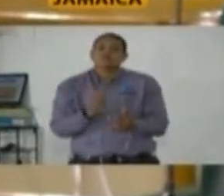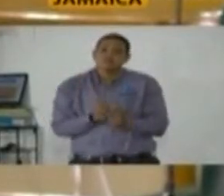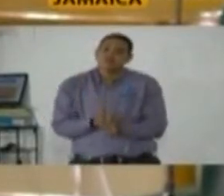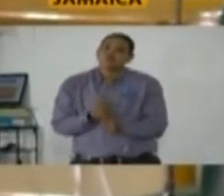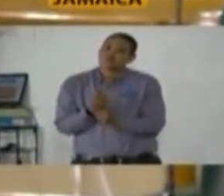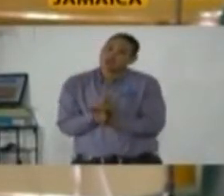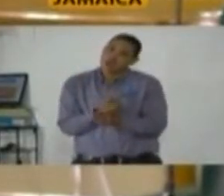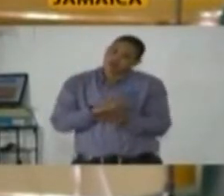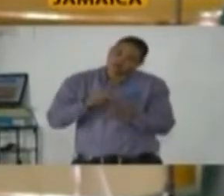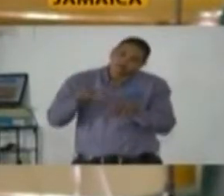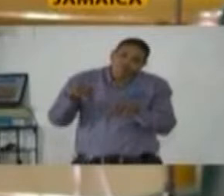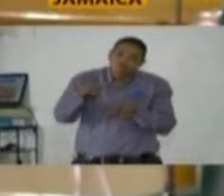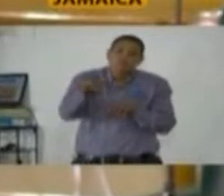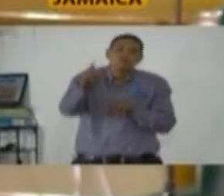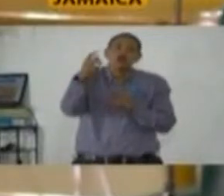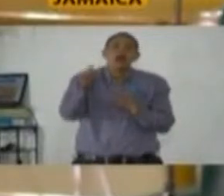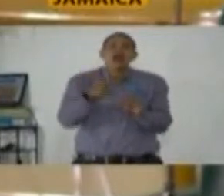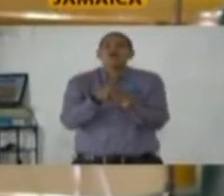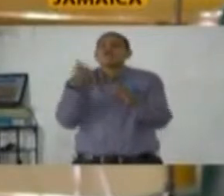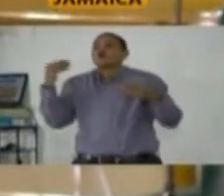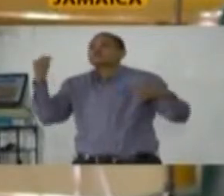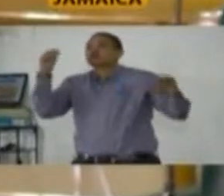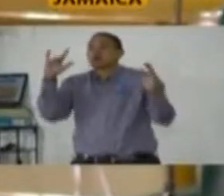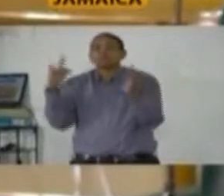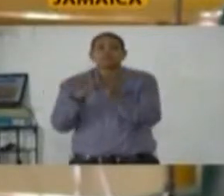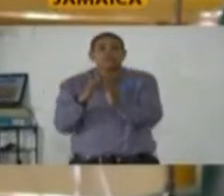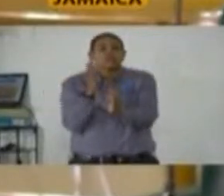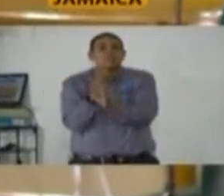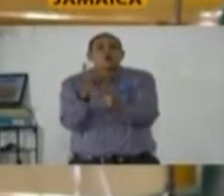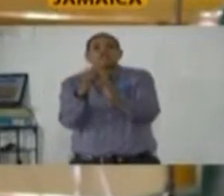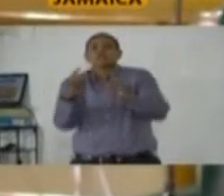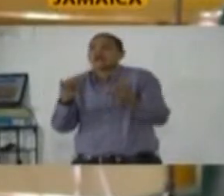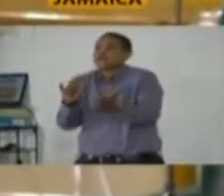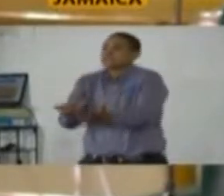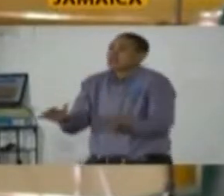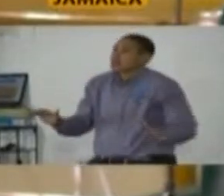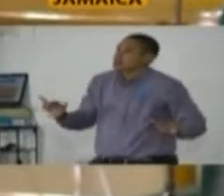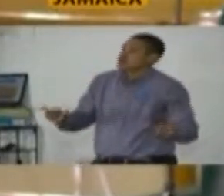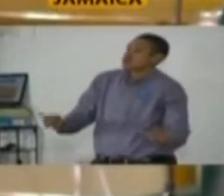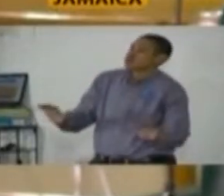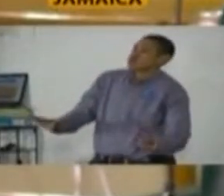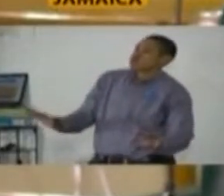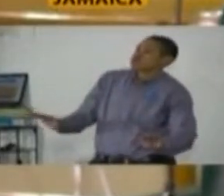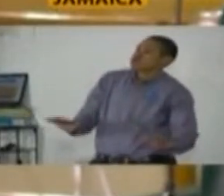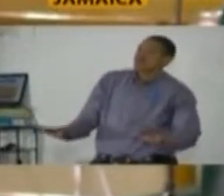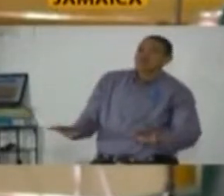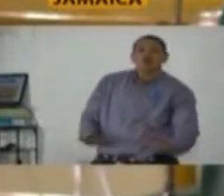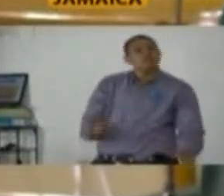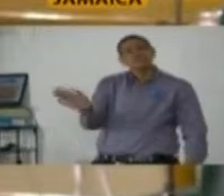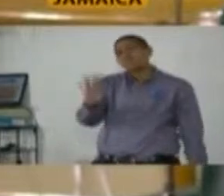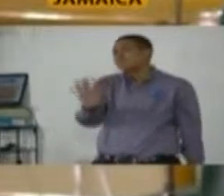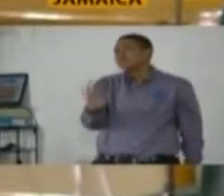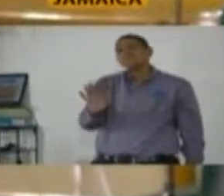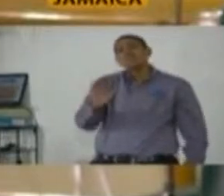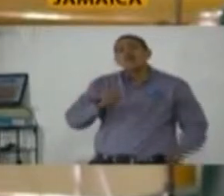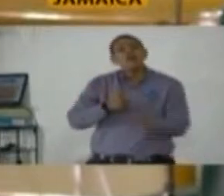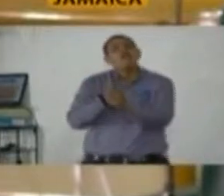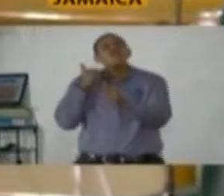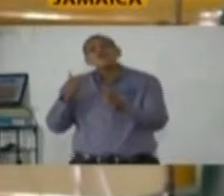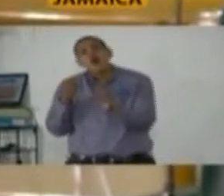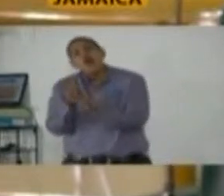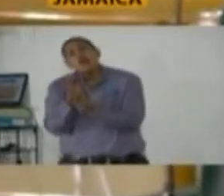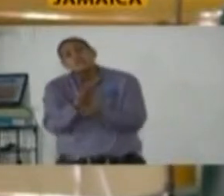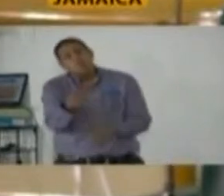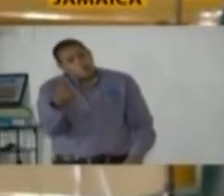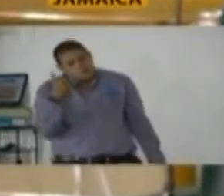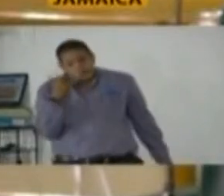avoid loitering in shopping centers, bus parks, and other public spaces after school, avoid exposing their cell phones and